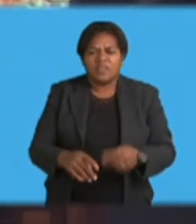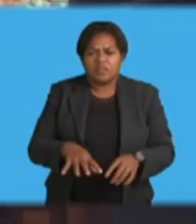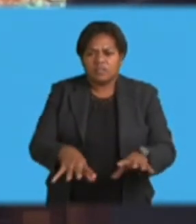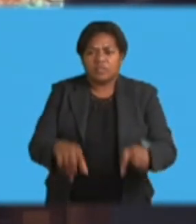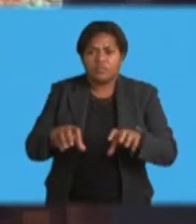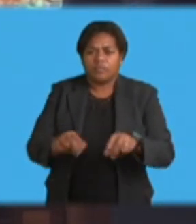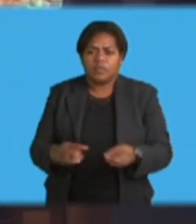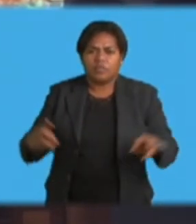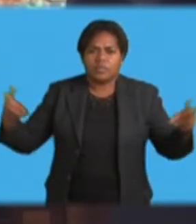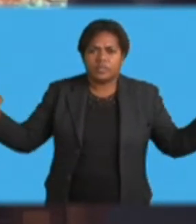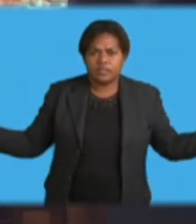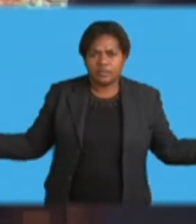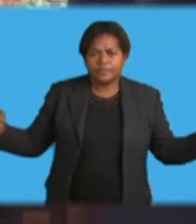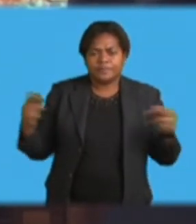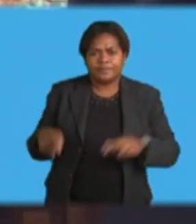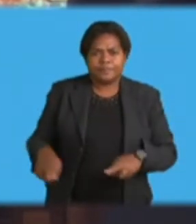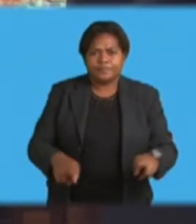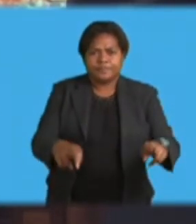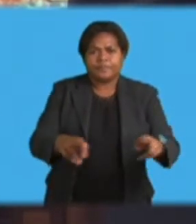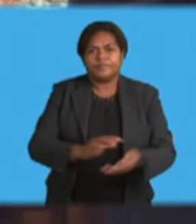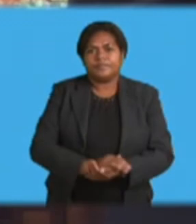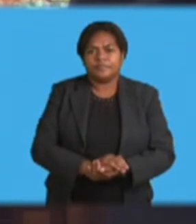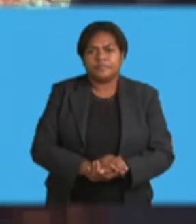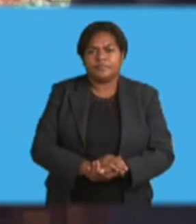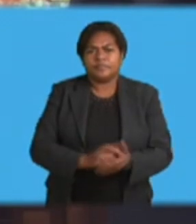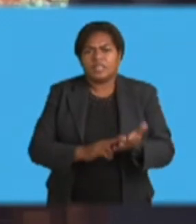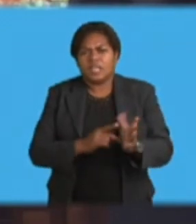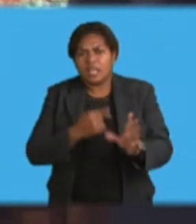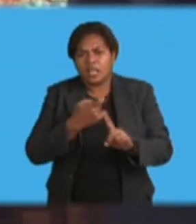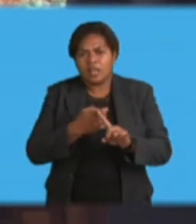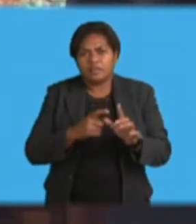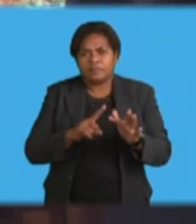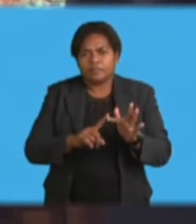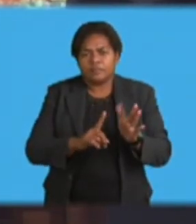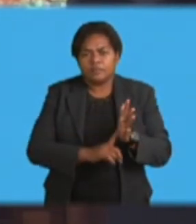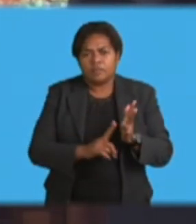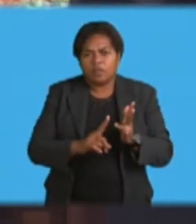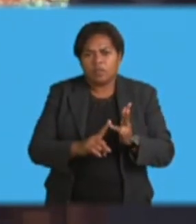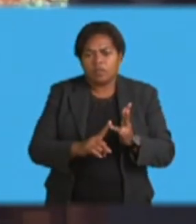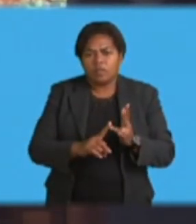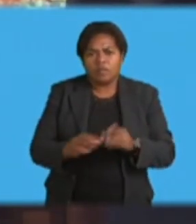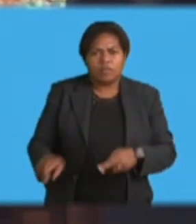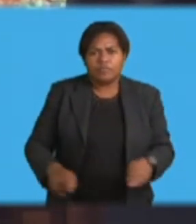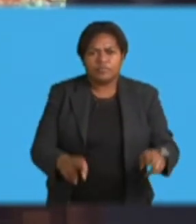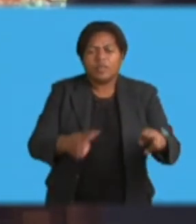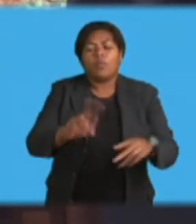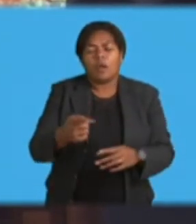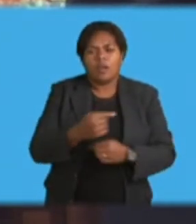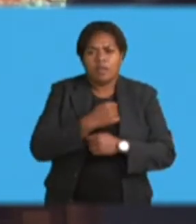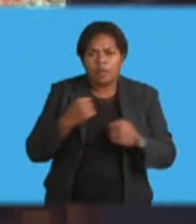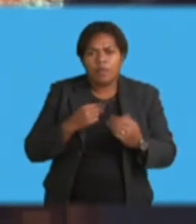it, as well as there will be a realignment of the river. Nakelo Bank protection, that's the project on our books for next financial